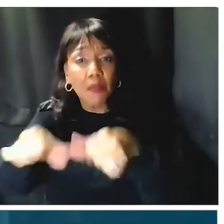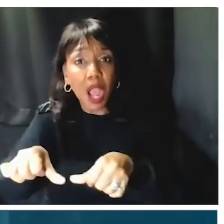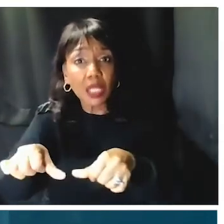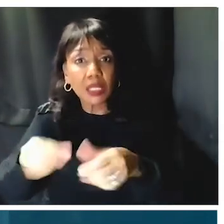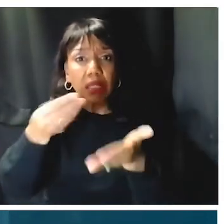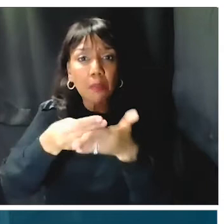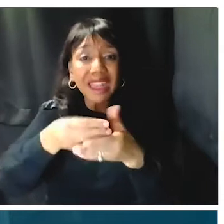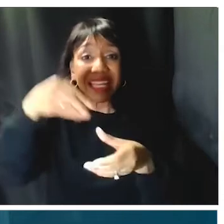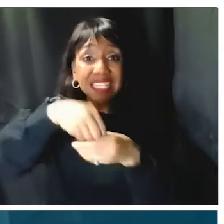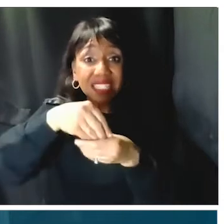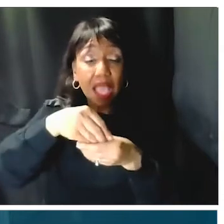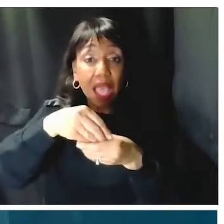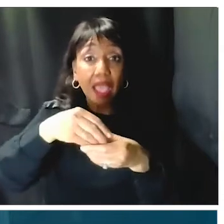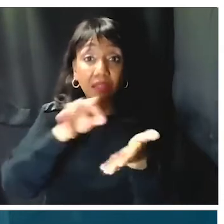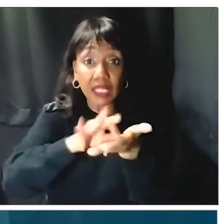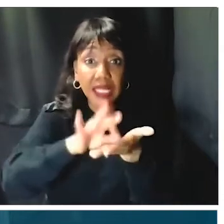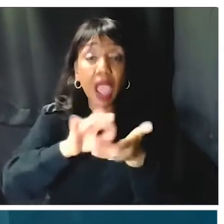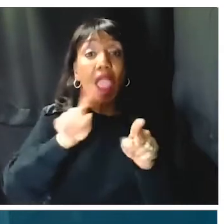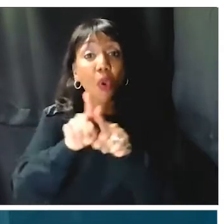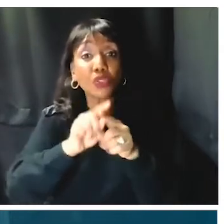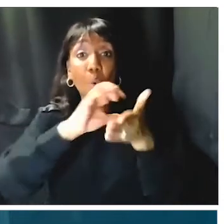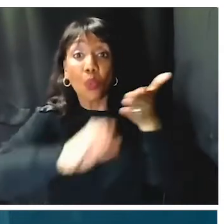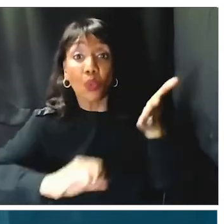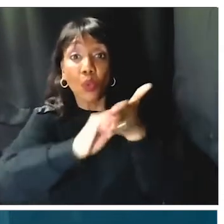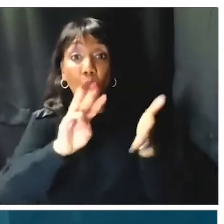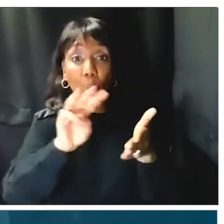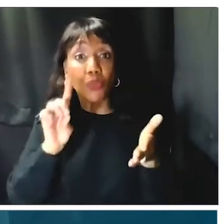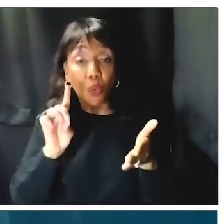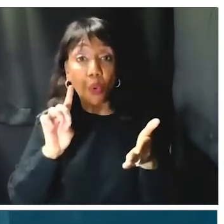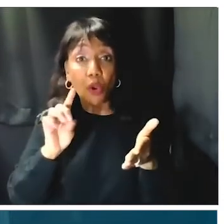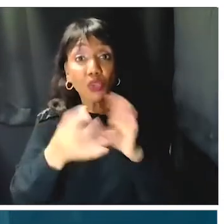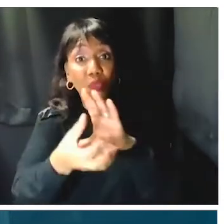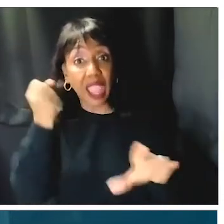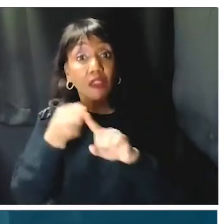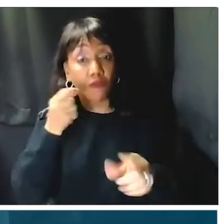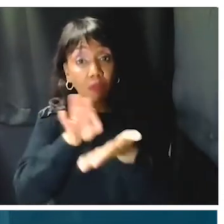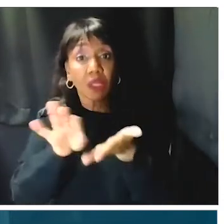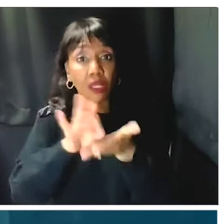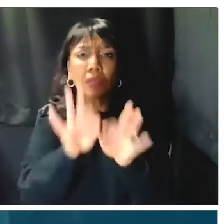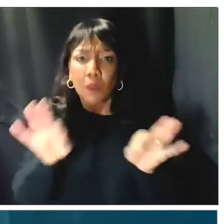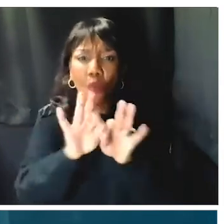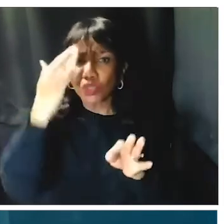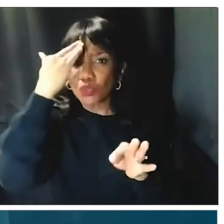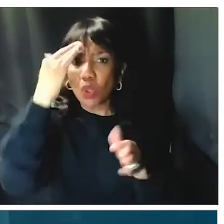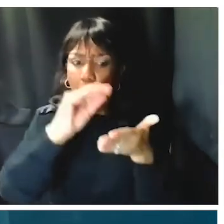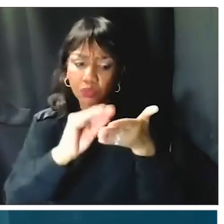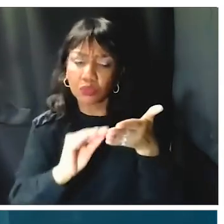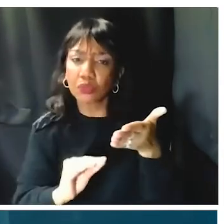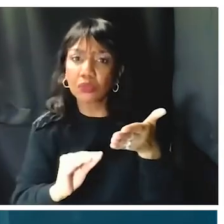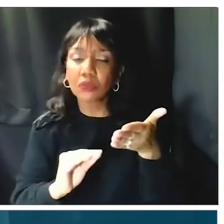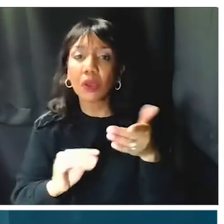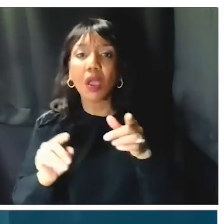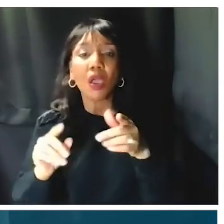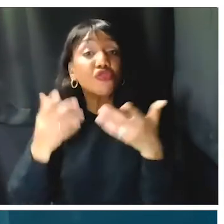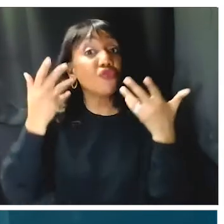you put into your account, and your withdrawals, the money you take out of your account. The last thing you want to do